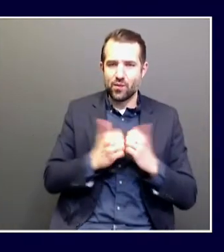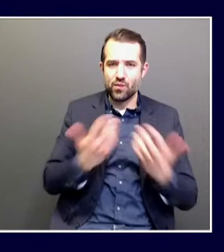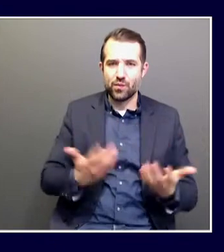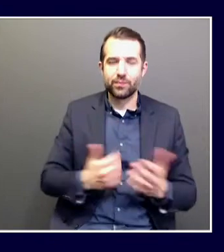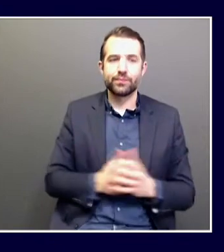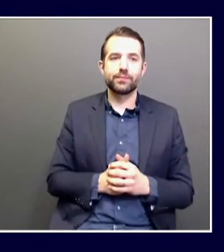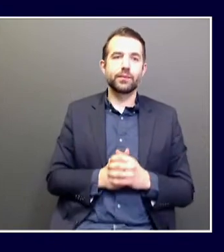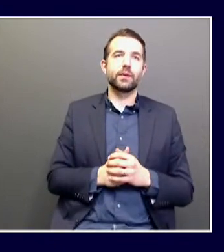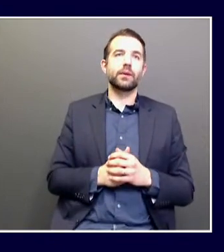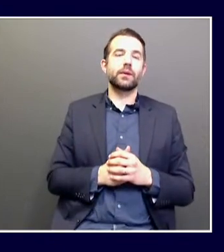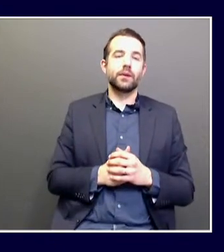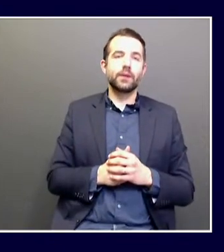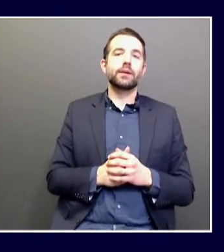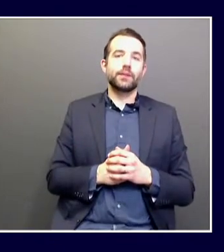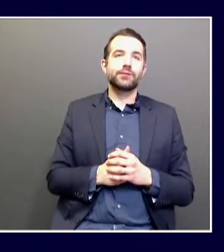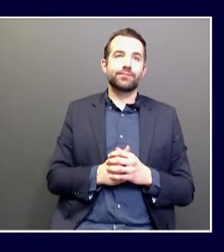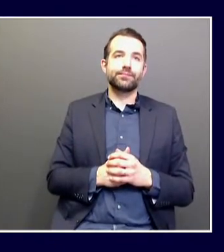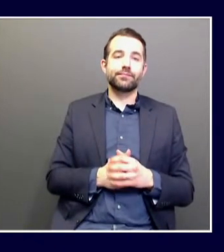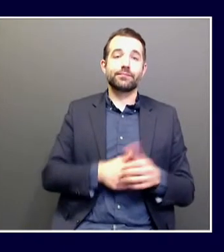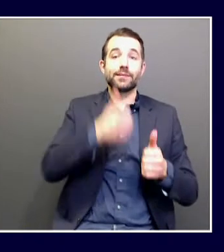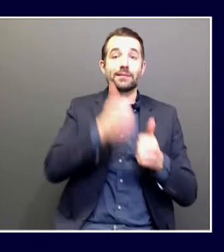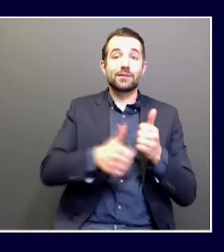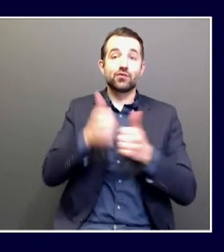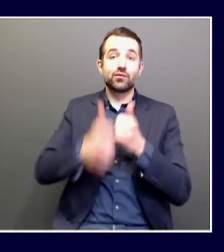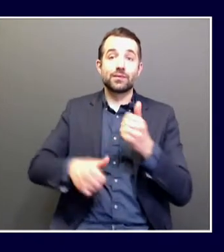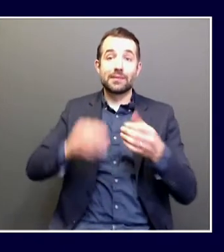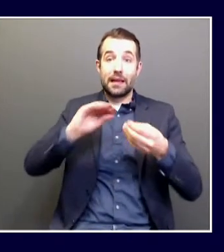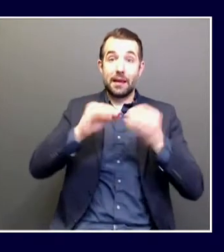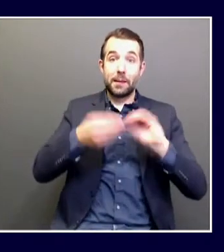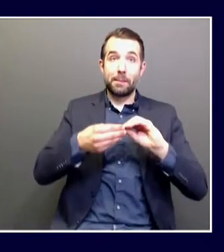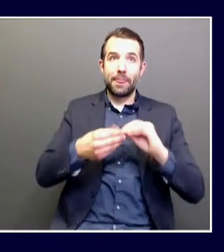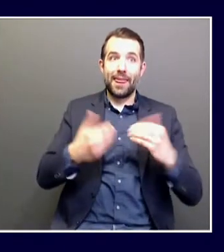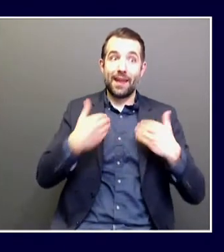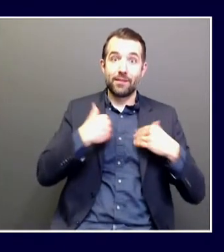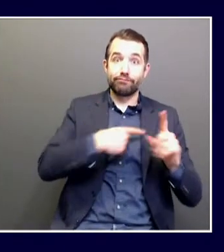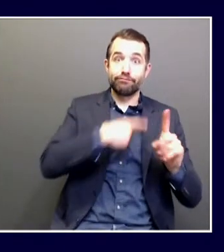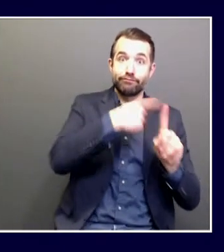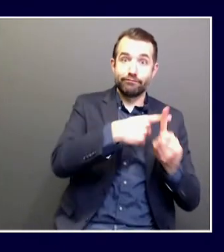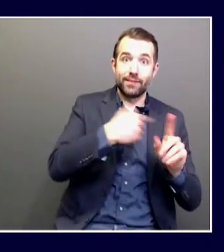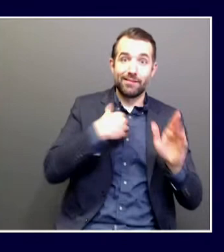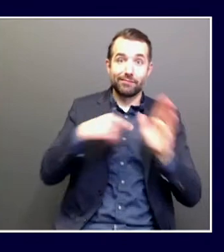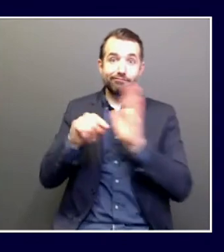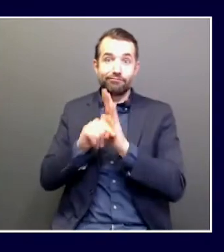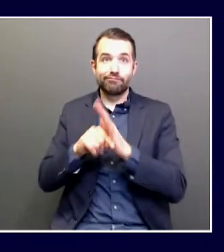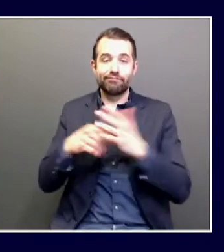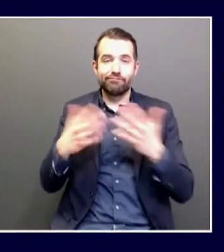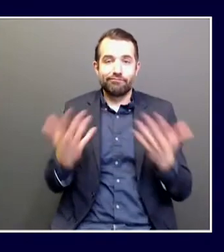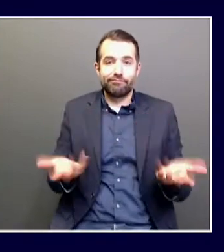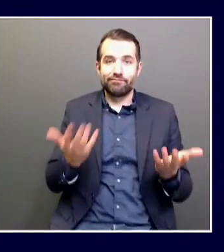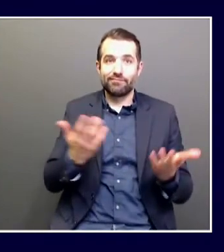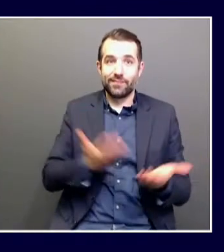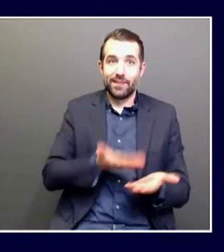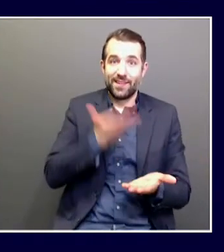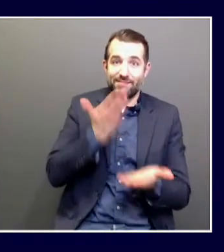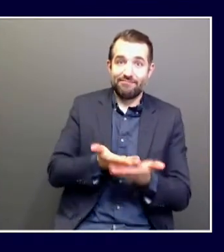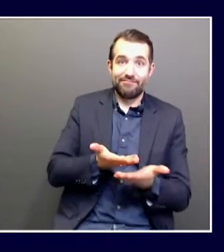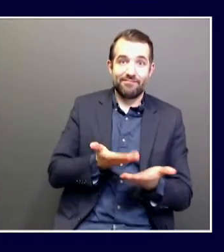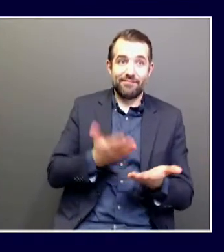limitations. That's just the nature of metrics, whether they are economic metrics or, in this case, epidemiological